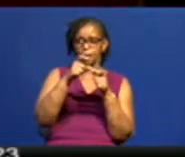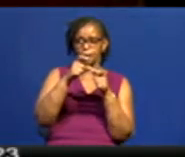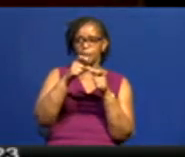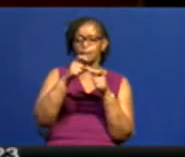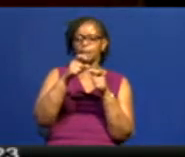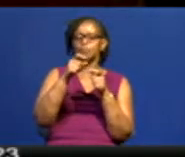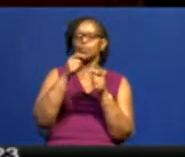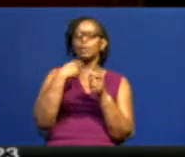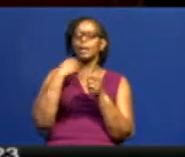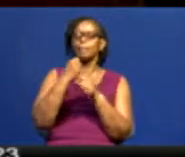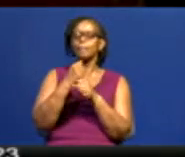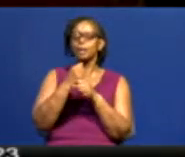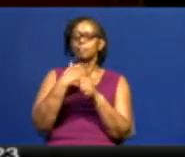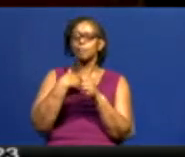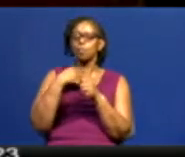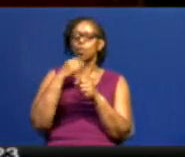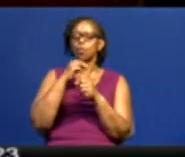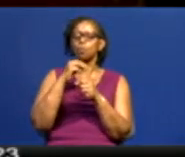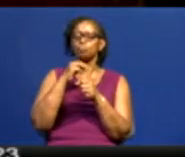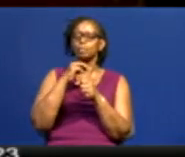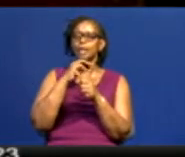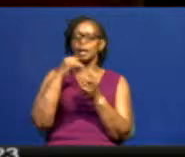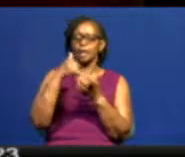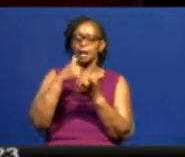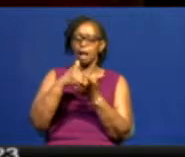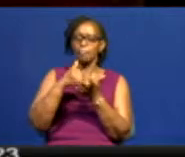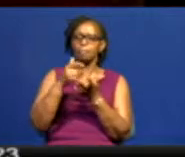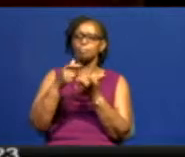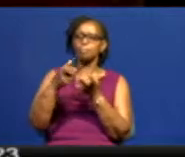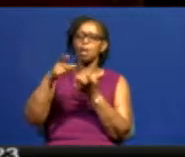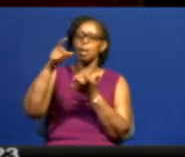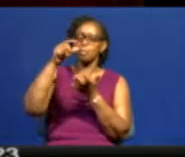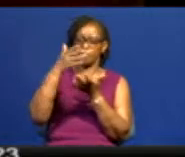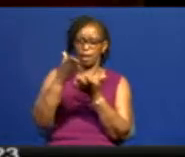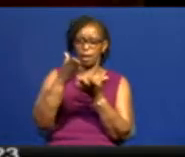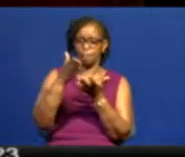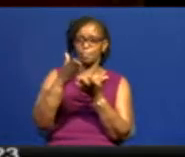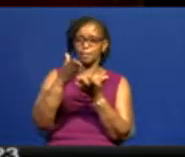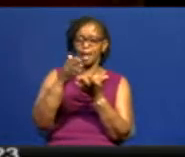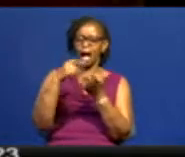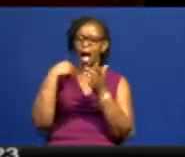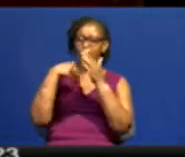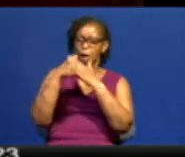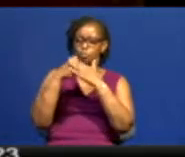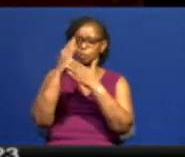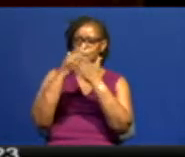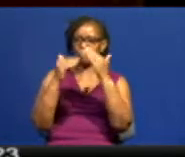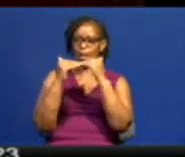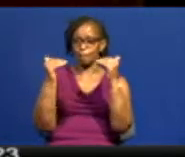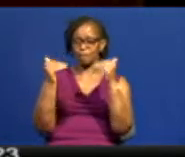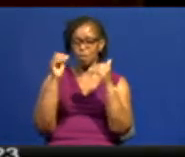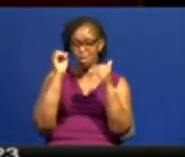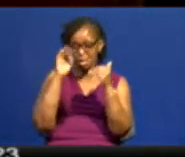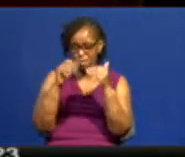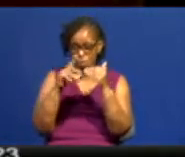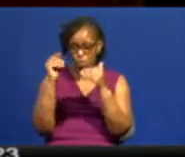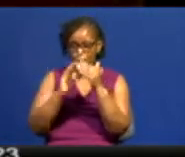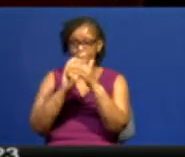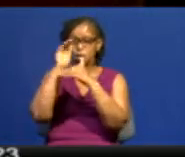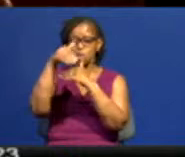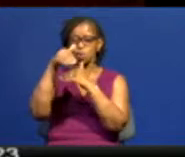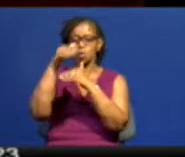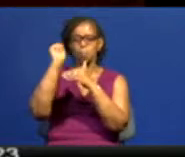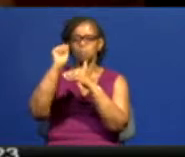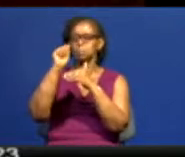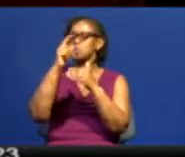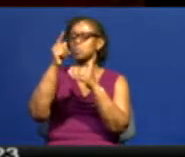income in terms of revenue collection up to a particular level. Beyond that, then you're going to see a reduction in taxes. So